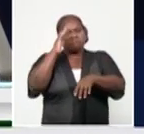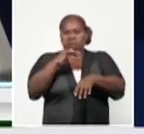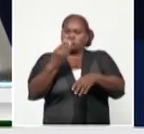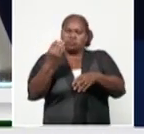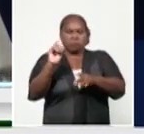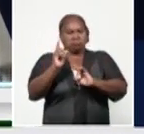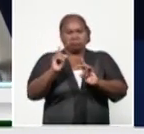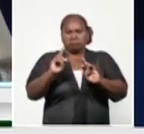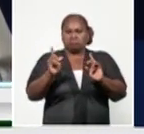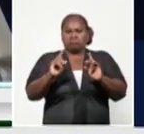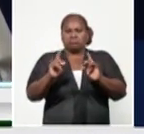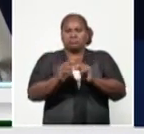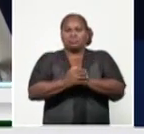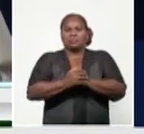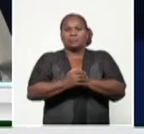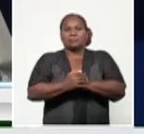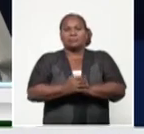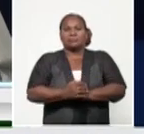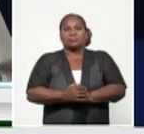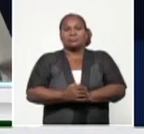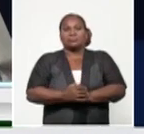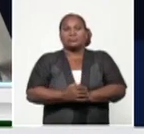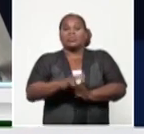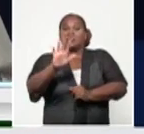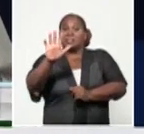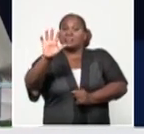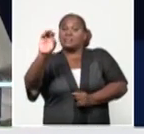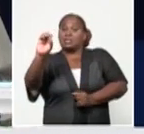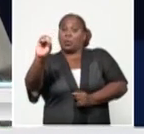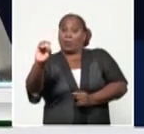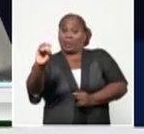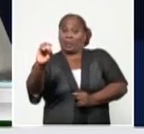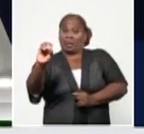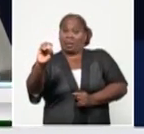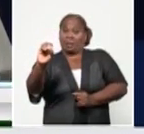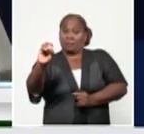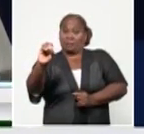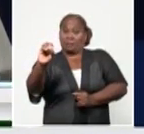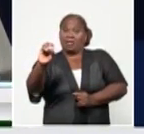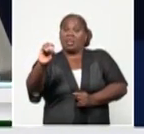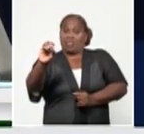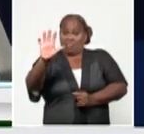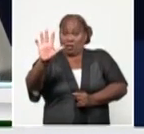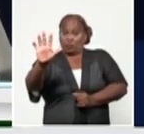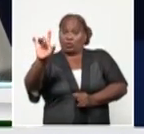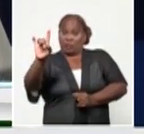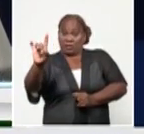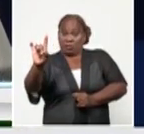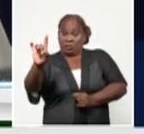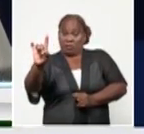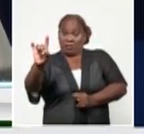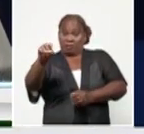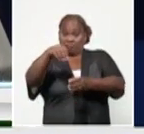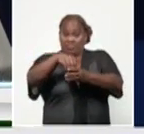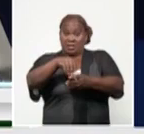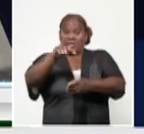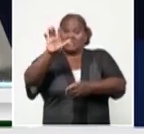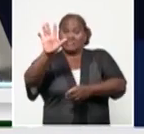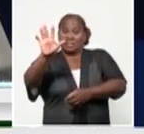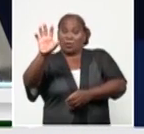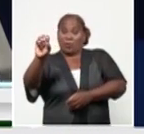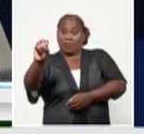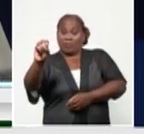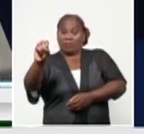all cases. Meanwhile, 31 are female, representing 49.7% of all diagnosed